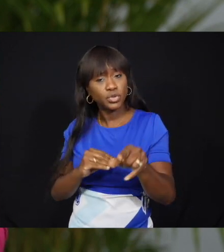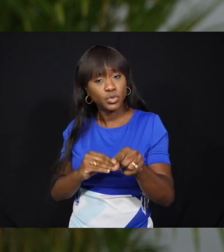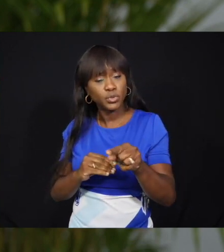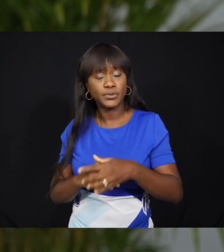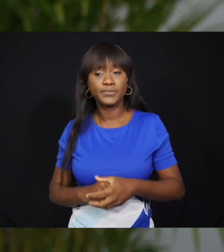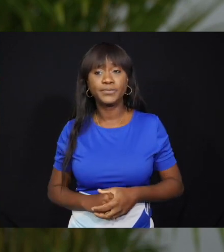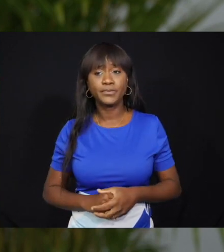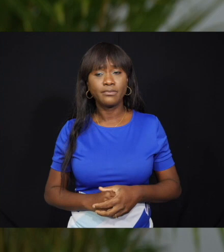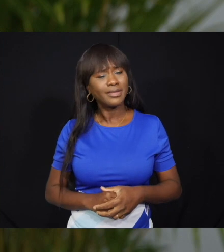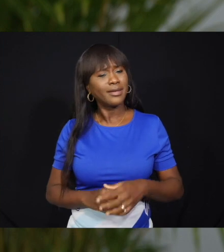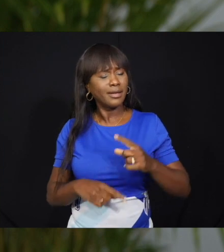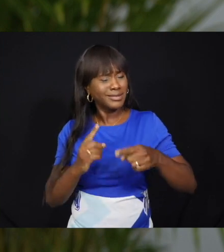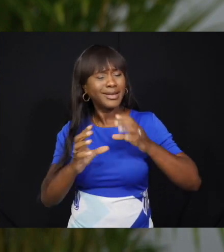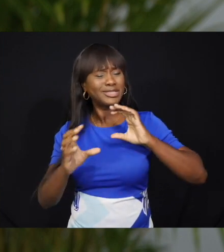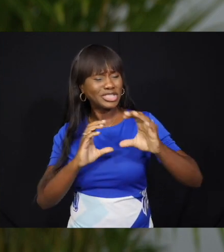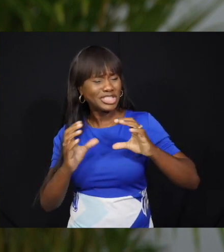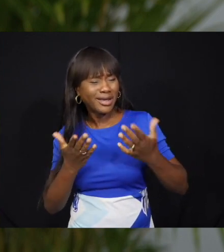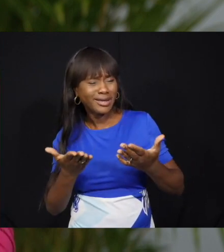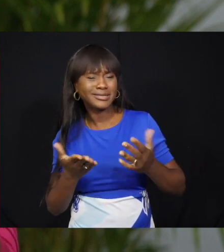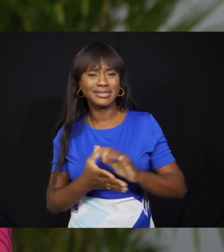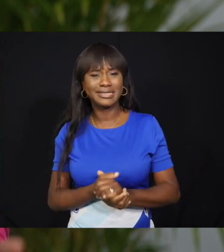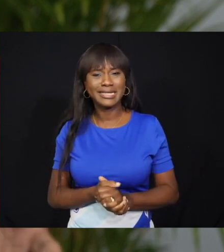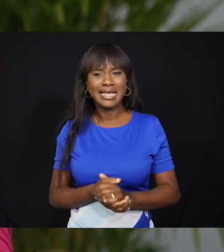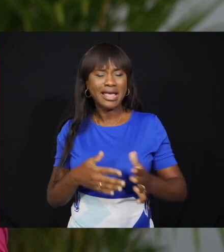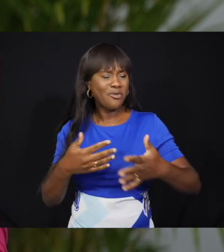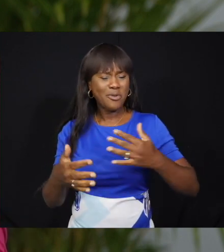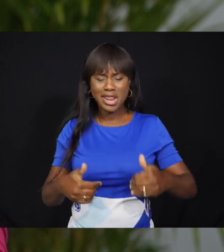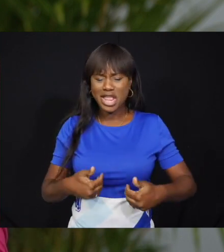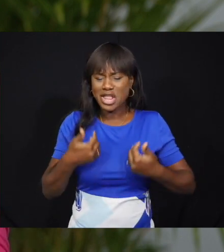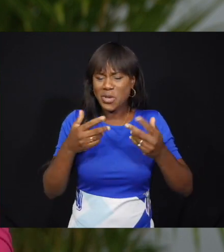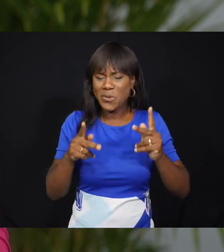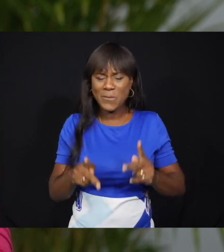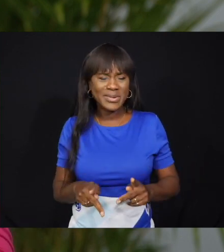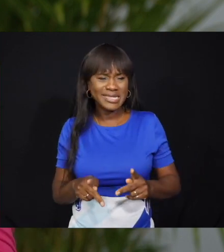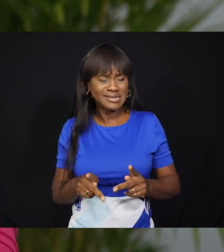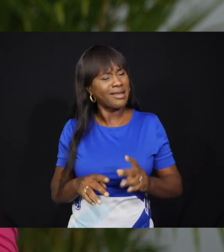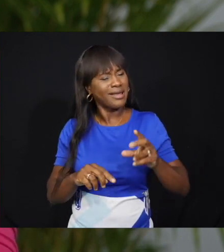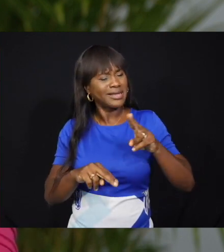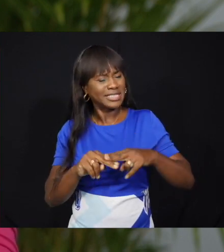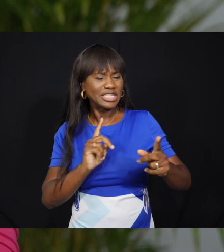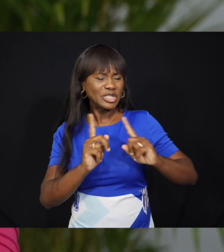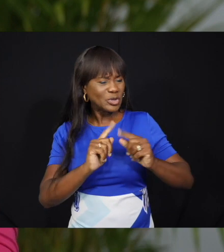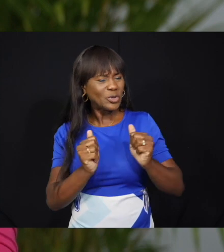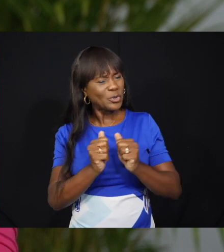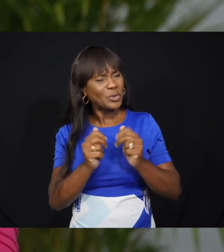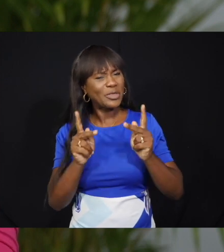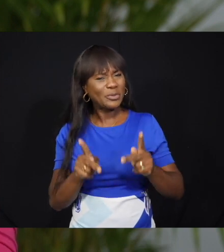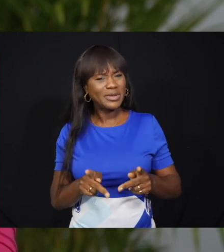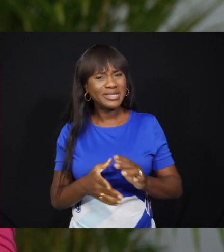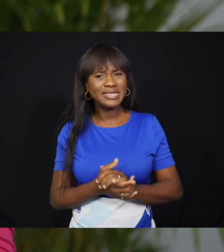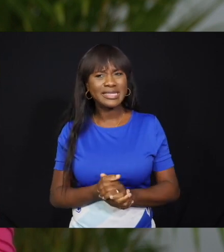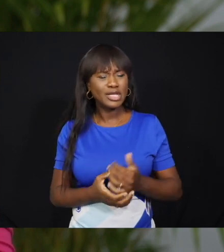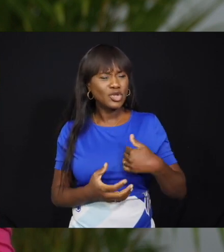have to be patient and tolerant with the one who is trying to show you. And while they are engaging,